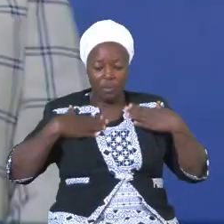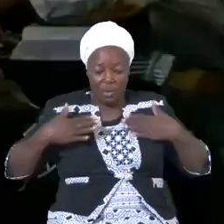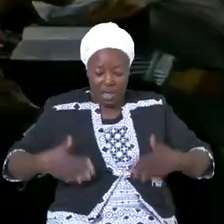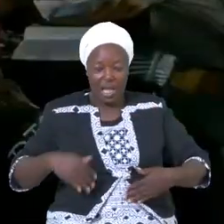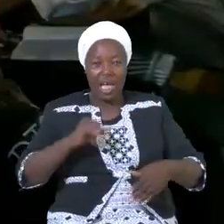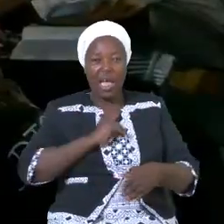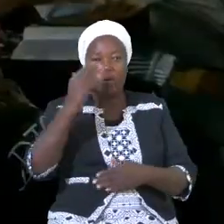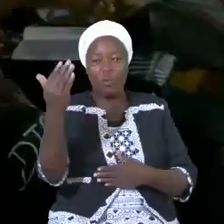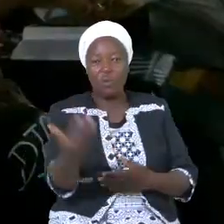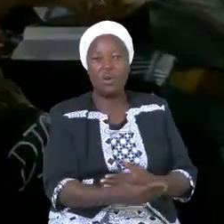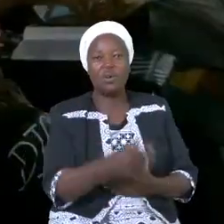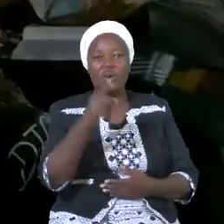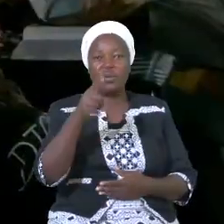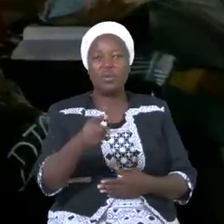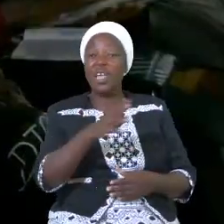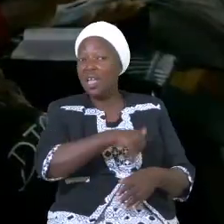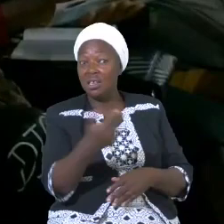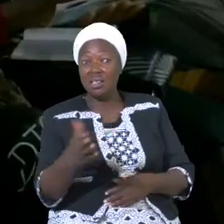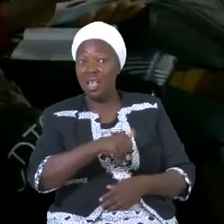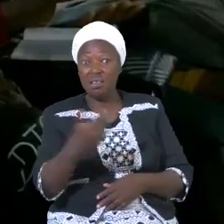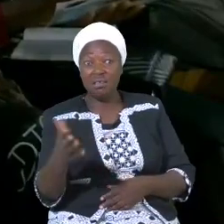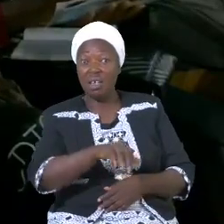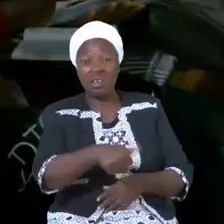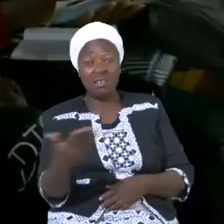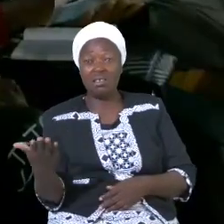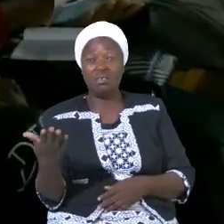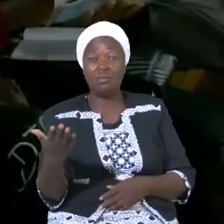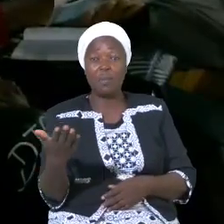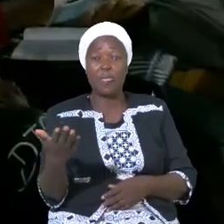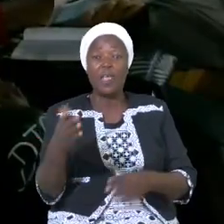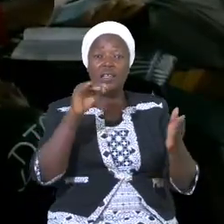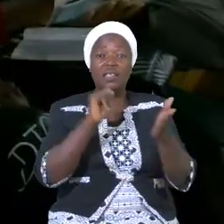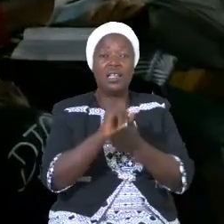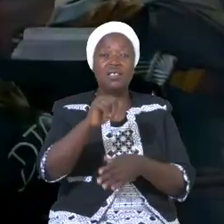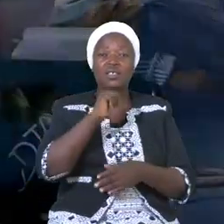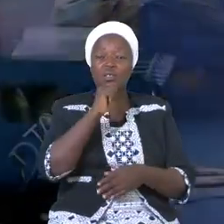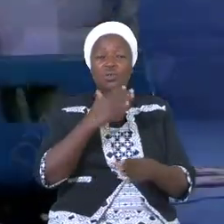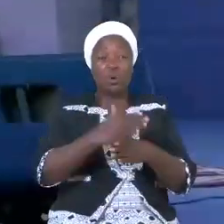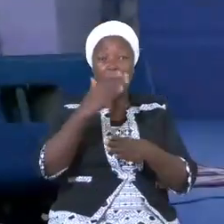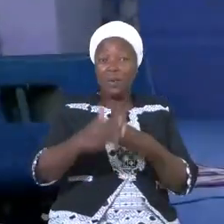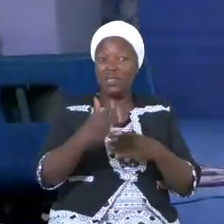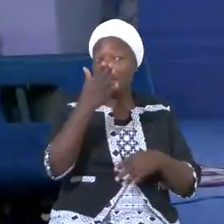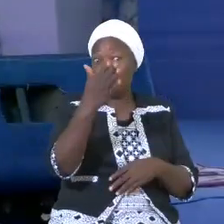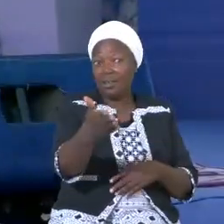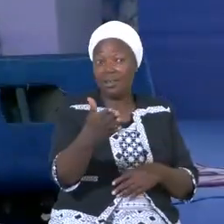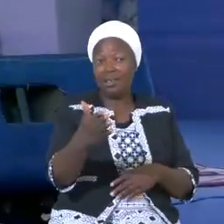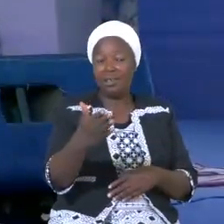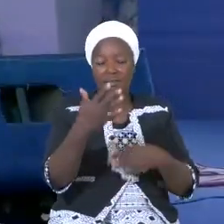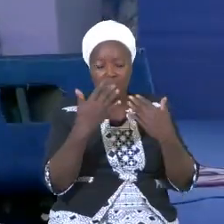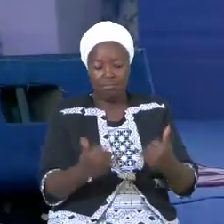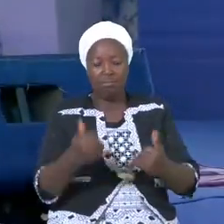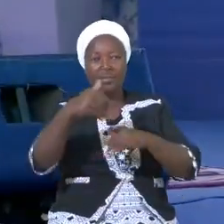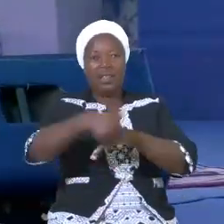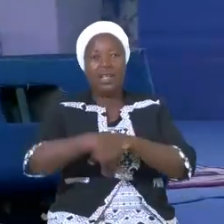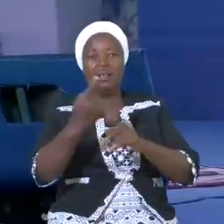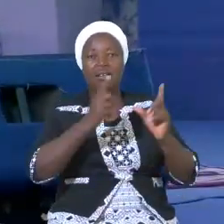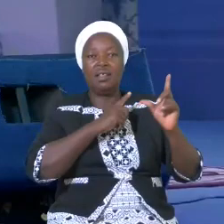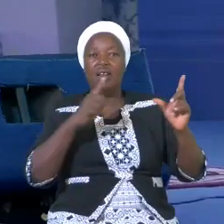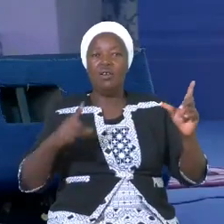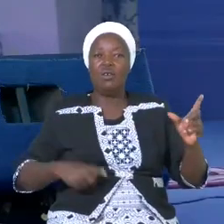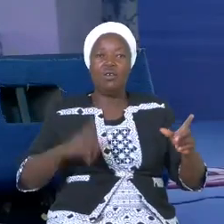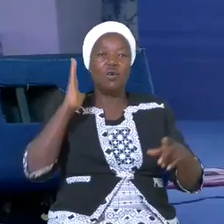you anything anything anything that is not complete there tonight the lord will